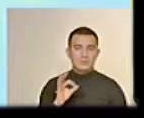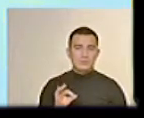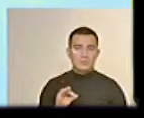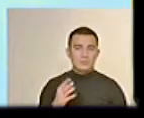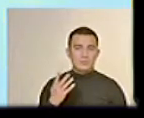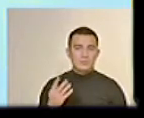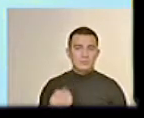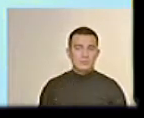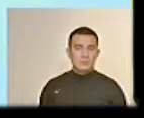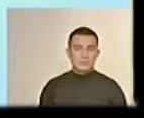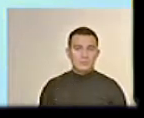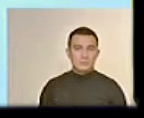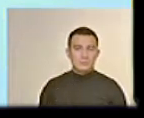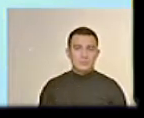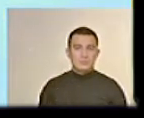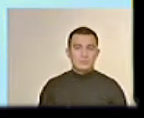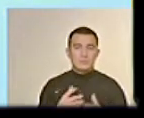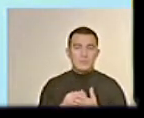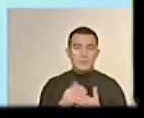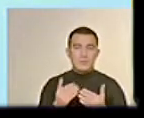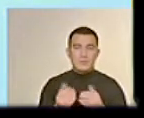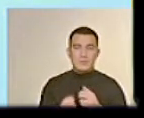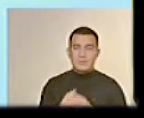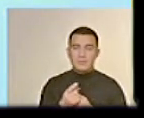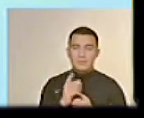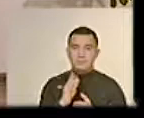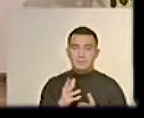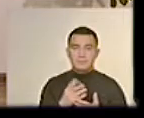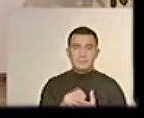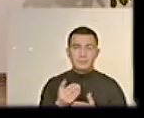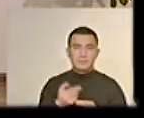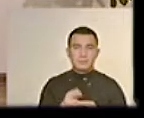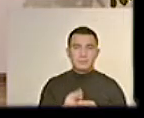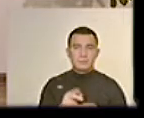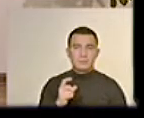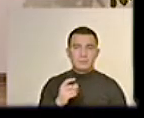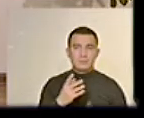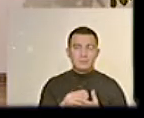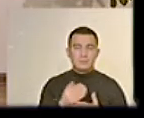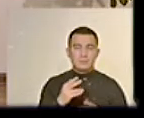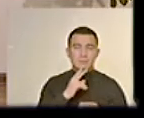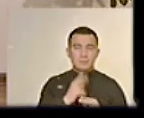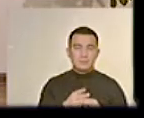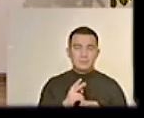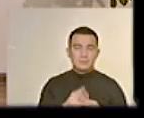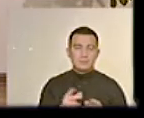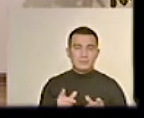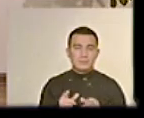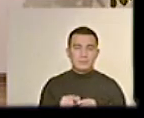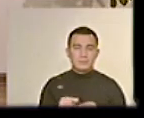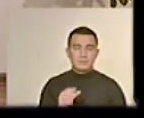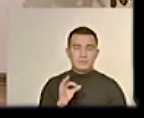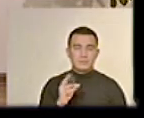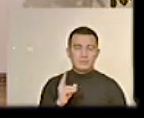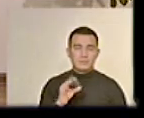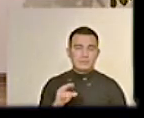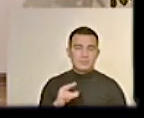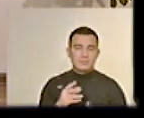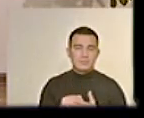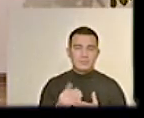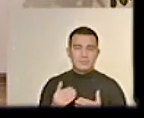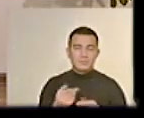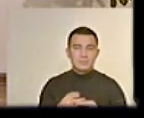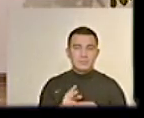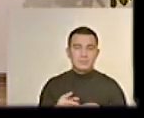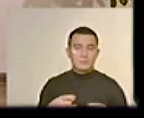3O4. Ya'ni hosil bo'ladigan birikma temir qo'sh oksidi ekan. Endi keling bularni reaksiyasini